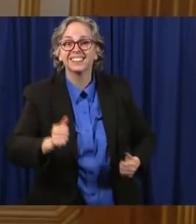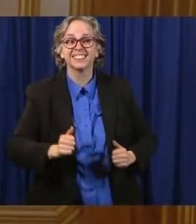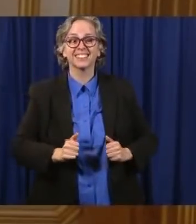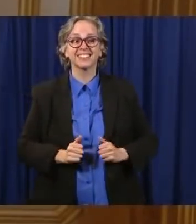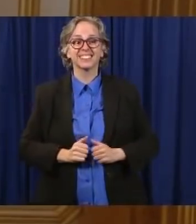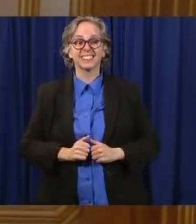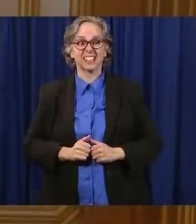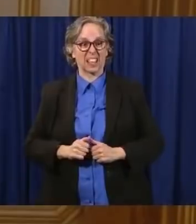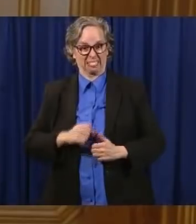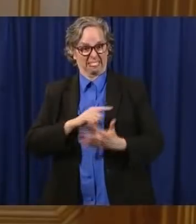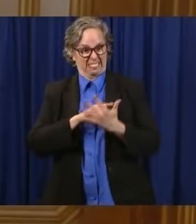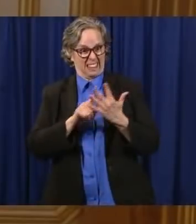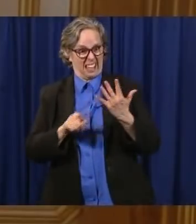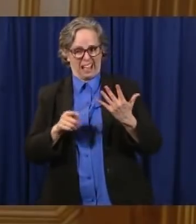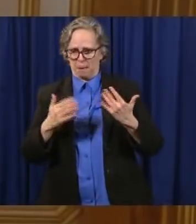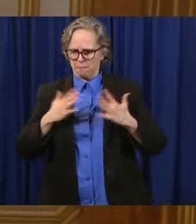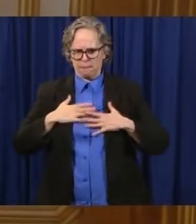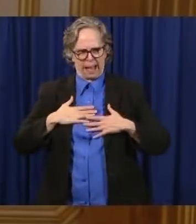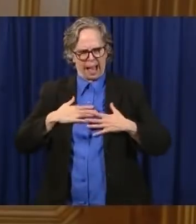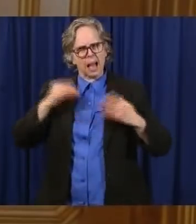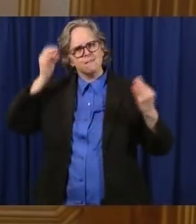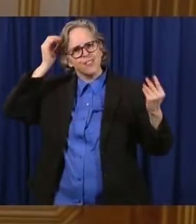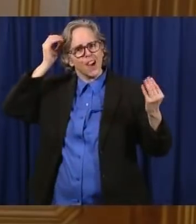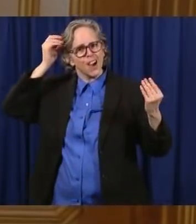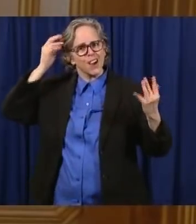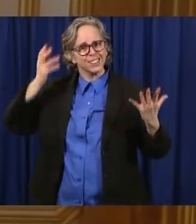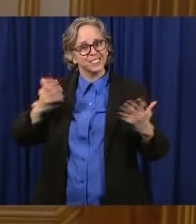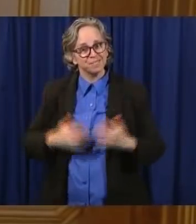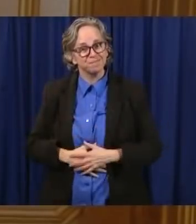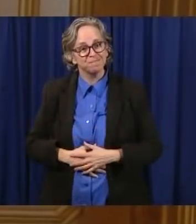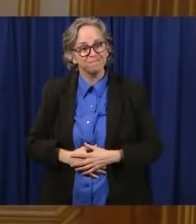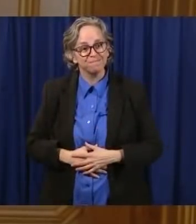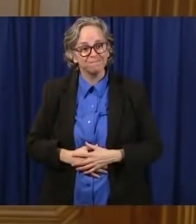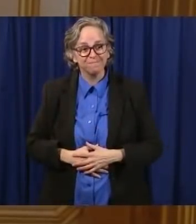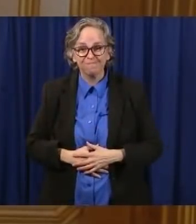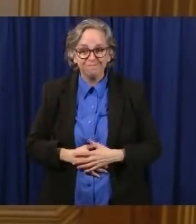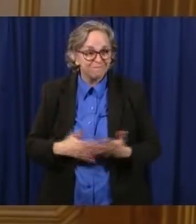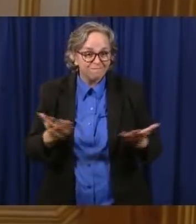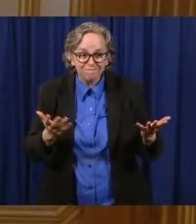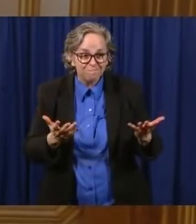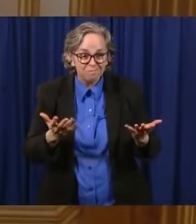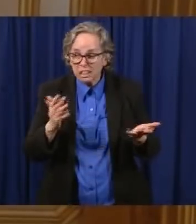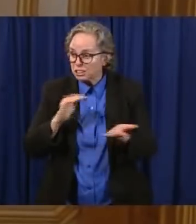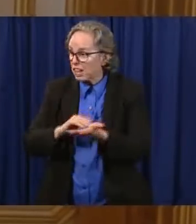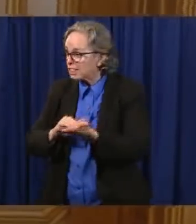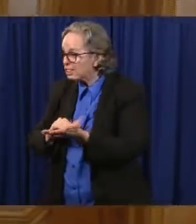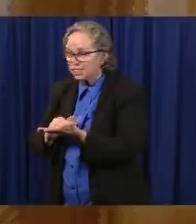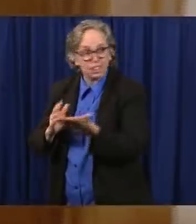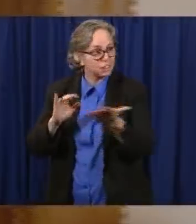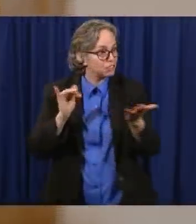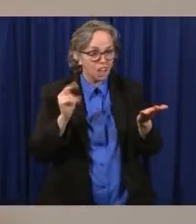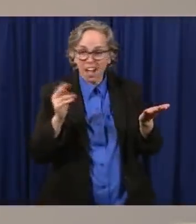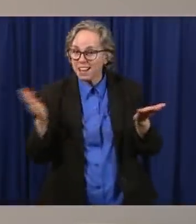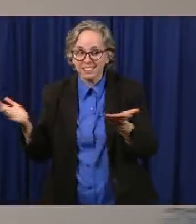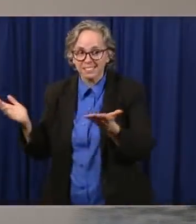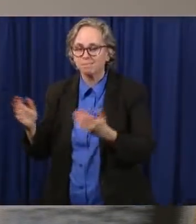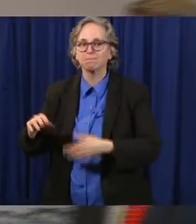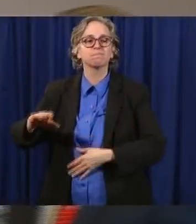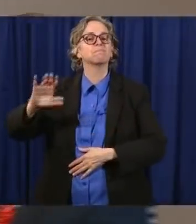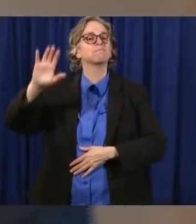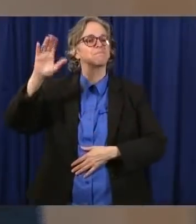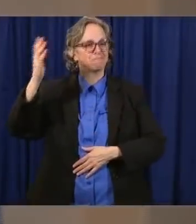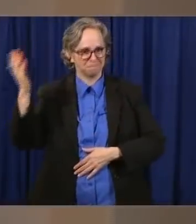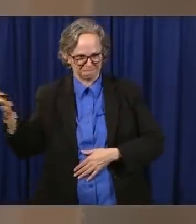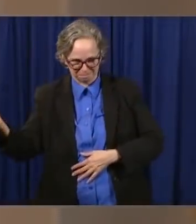Those are kind of my thoughts. Dr. Acton or John, you want to? Well, I think we both have some things